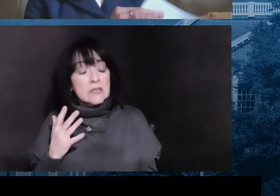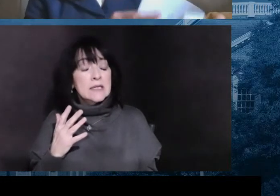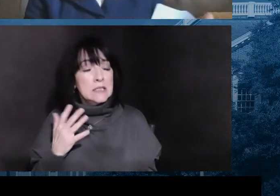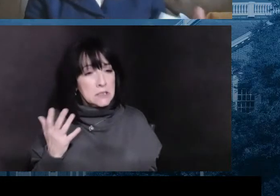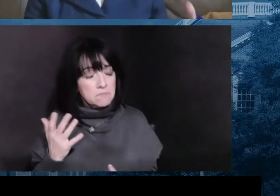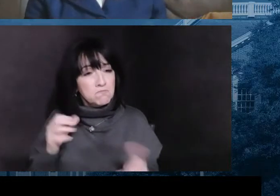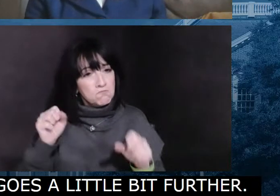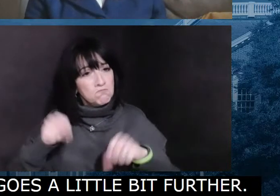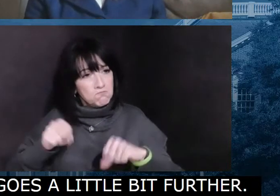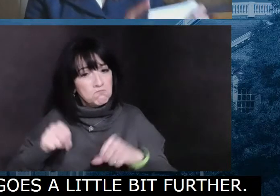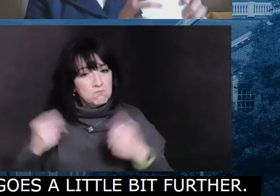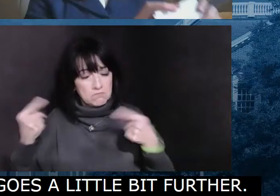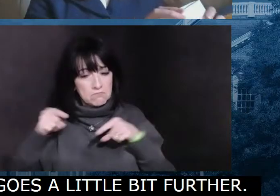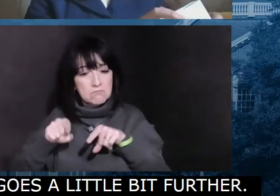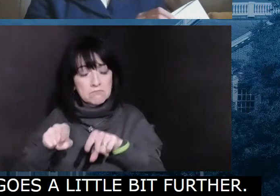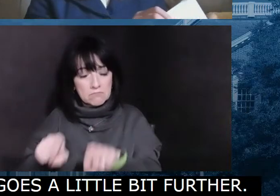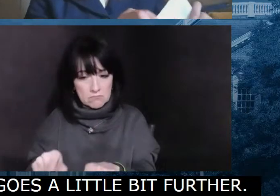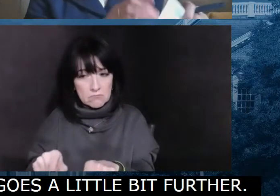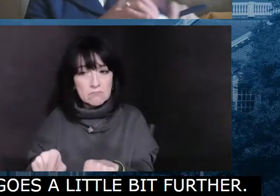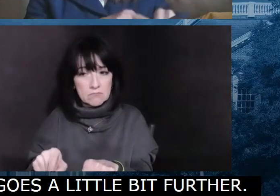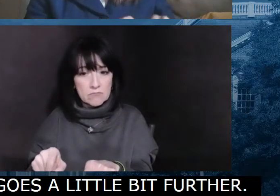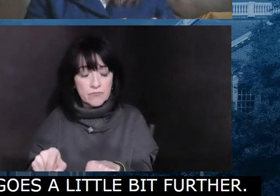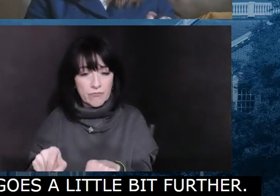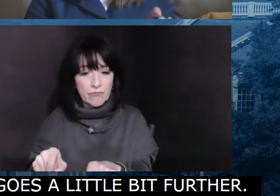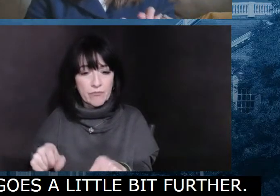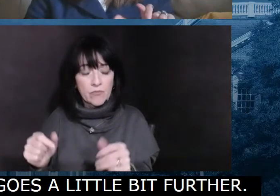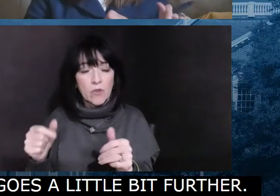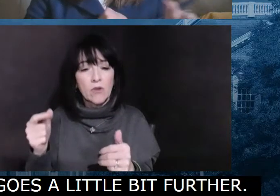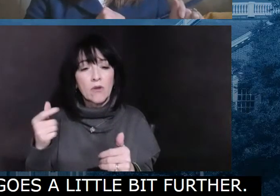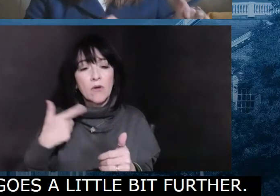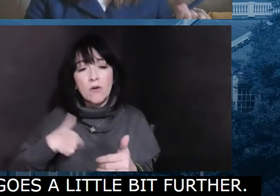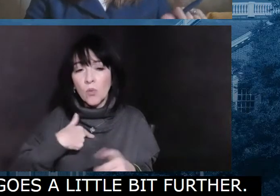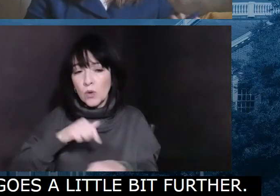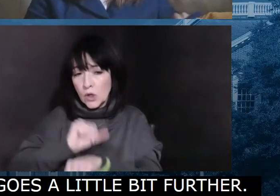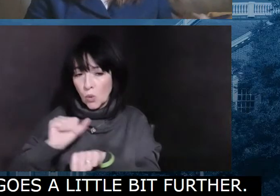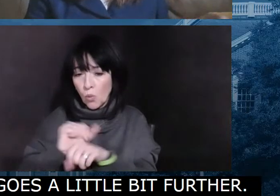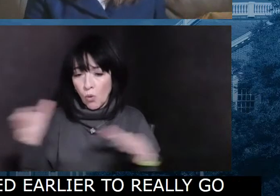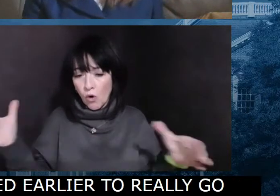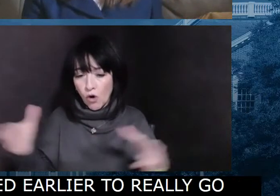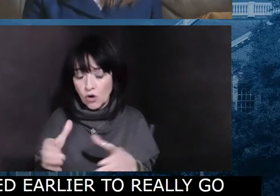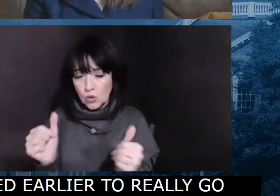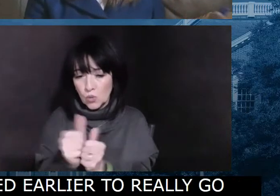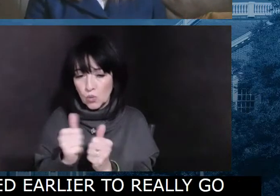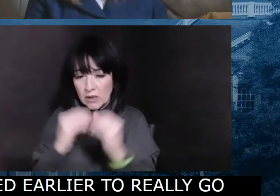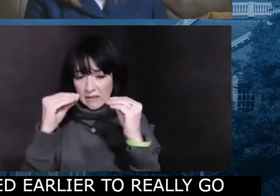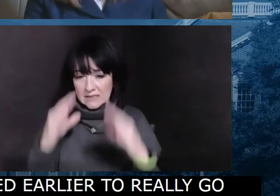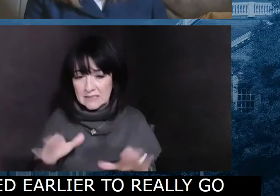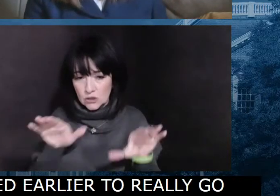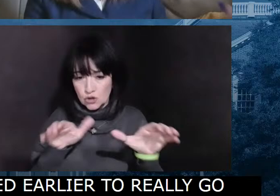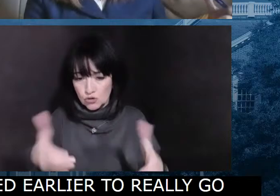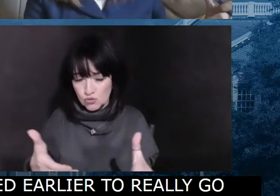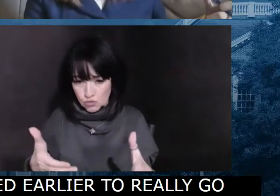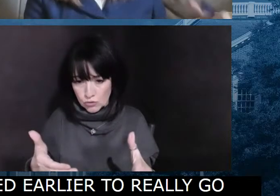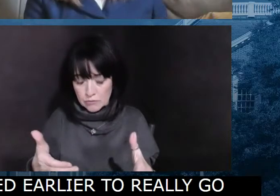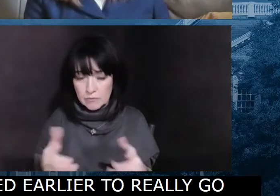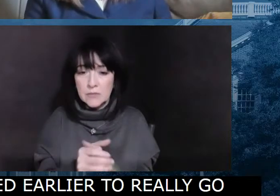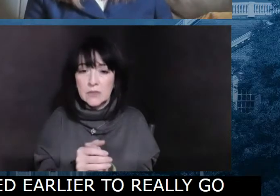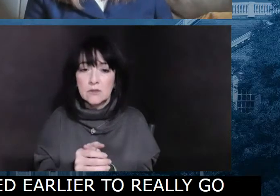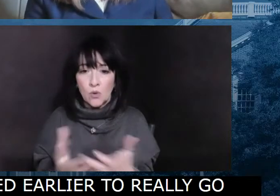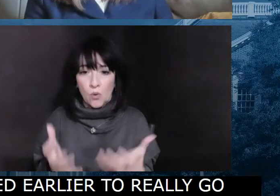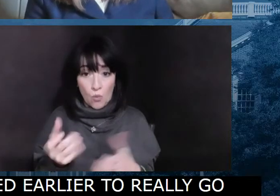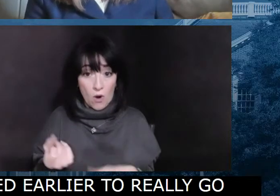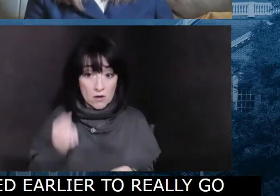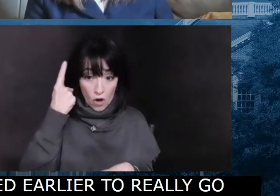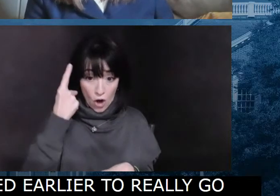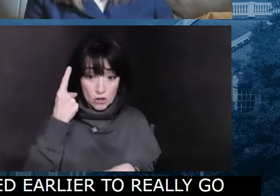with schools, with teachers groups about to understand the connection